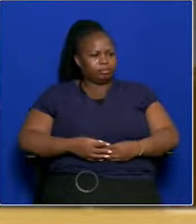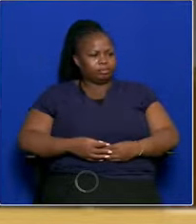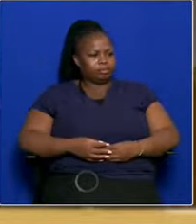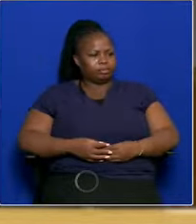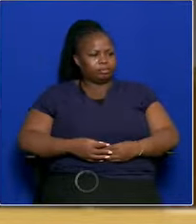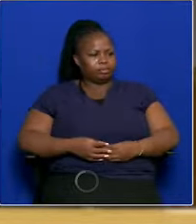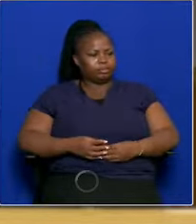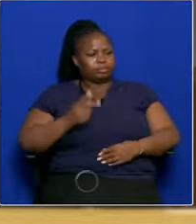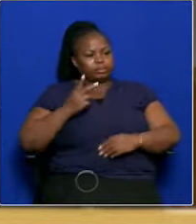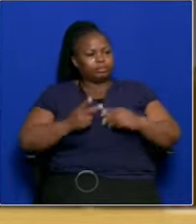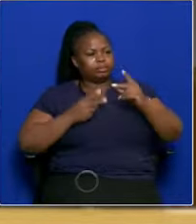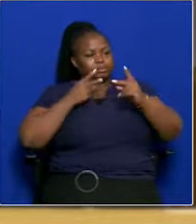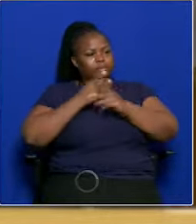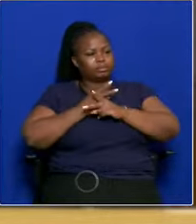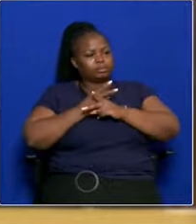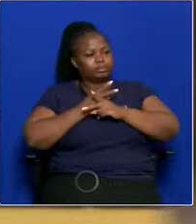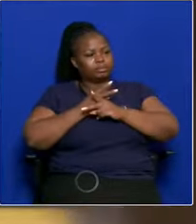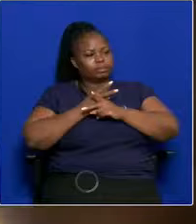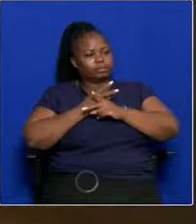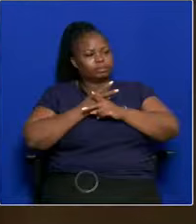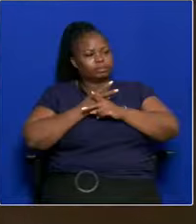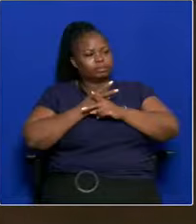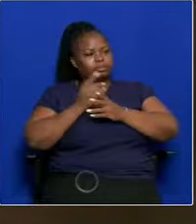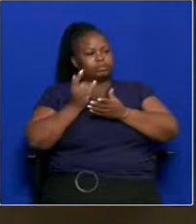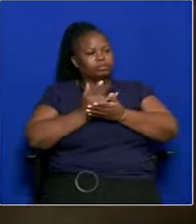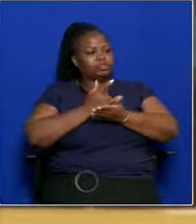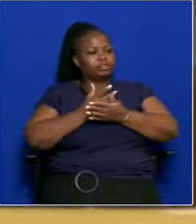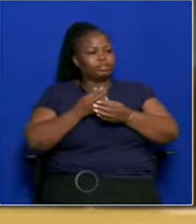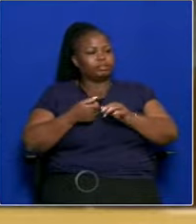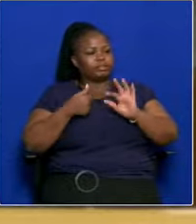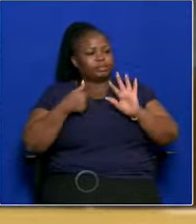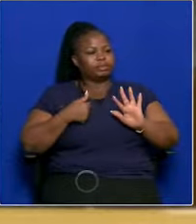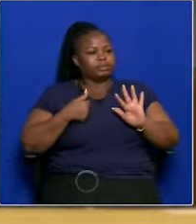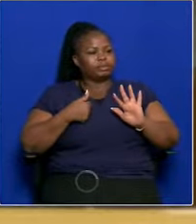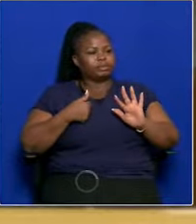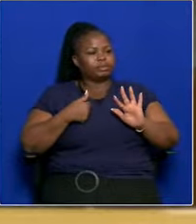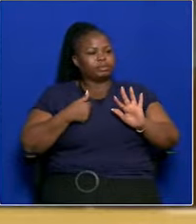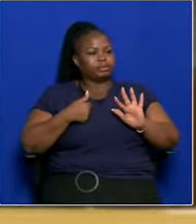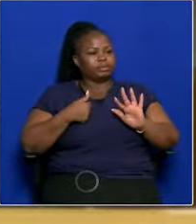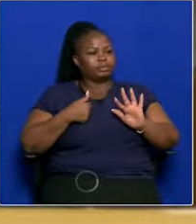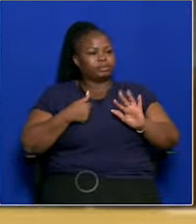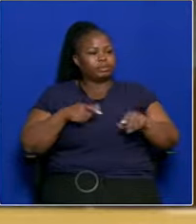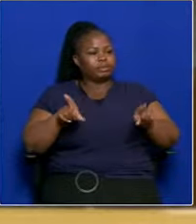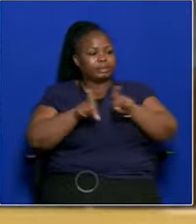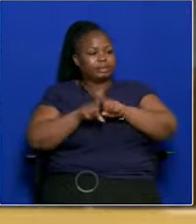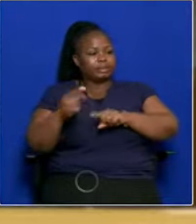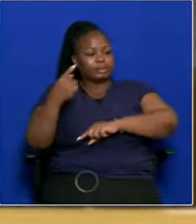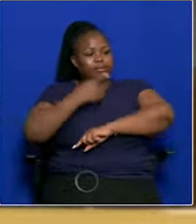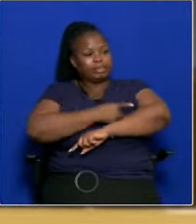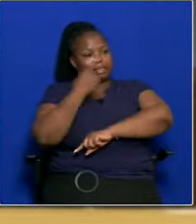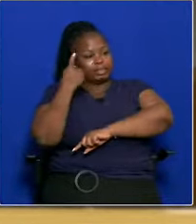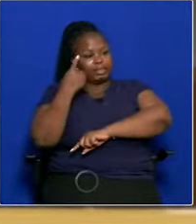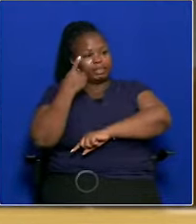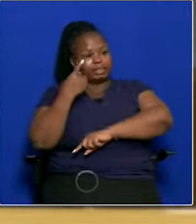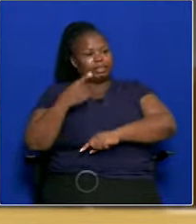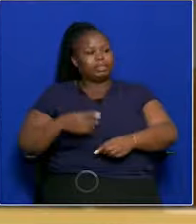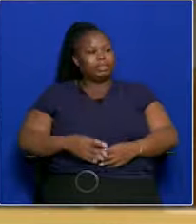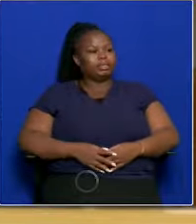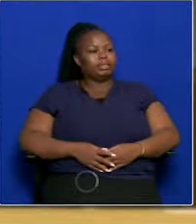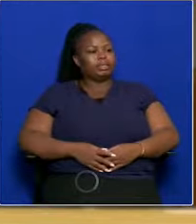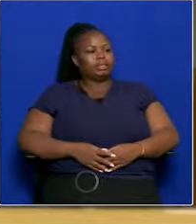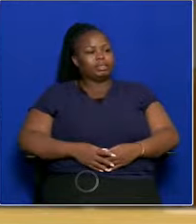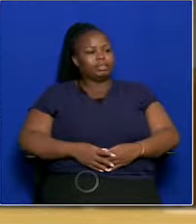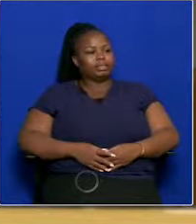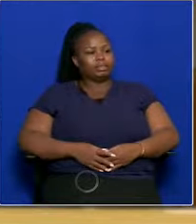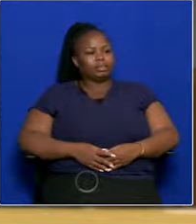the chat number 6 on the same day. There's another call on the